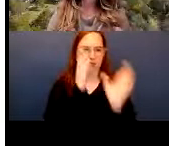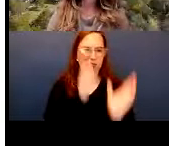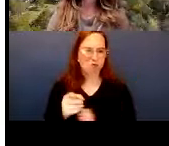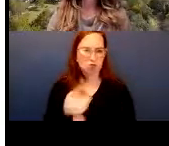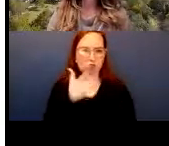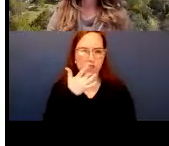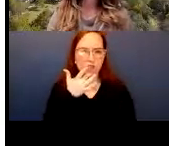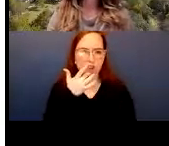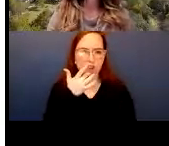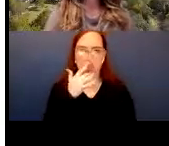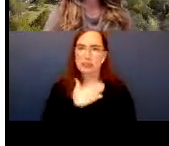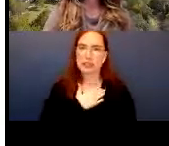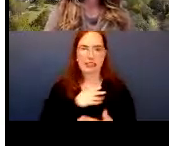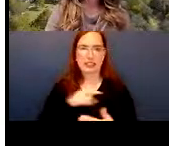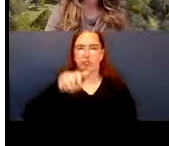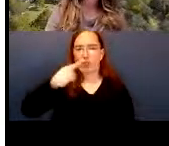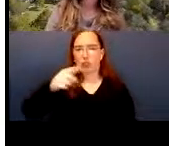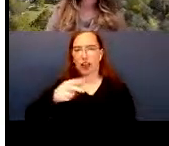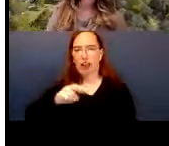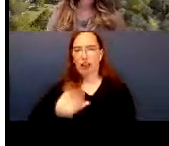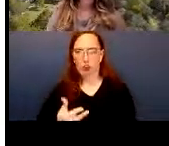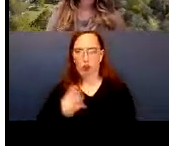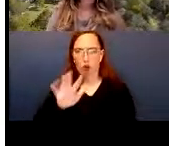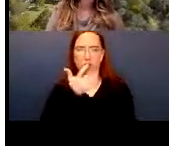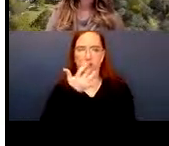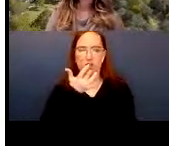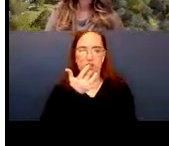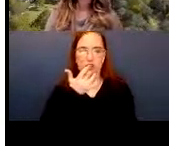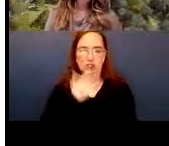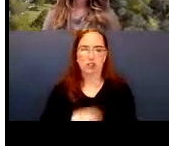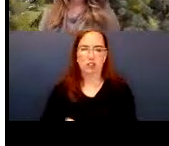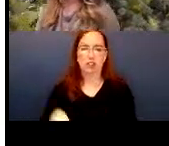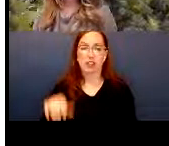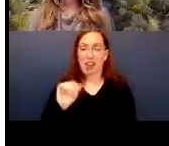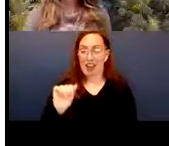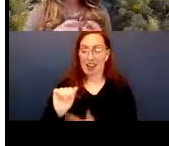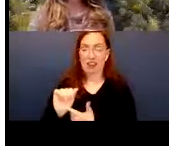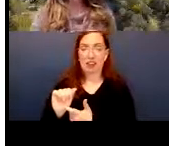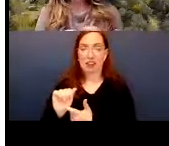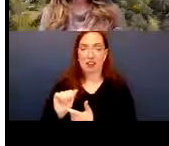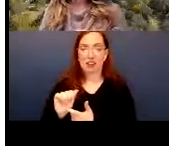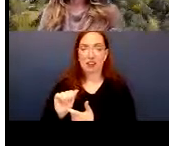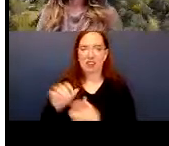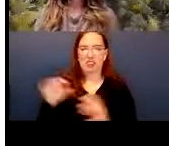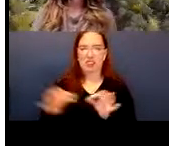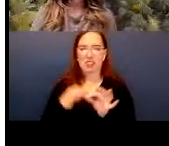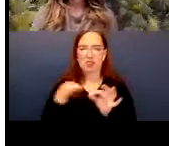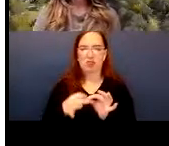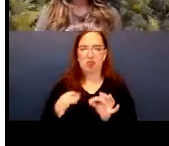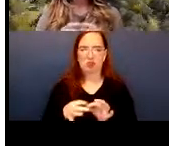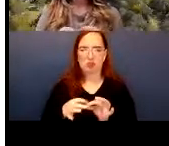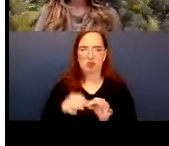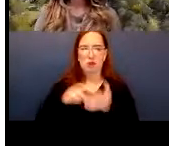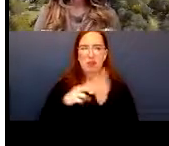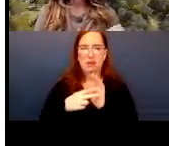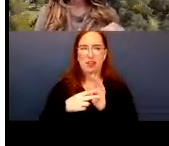these in order of preference. We have the stitch concept. So we have the central parking garage